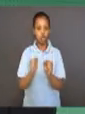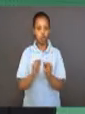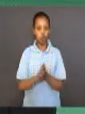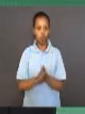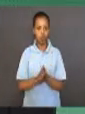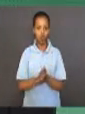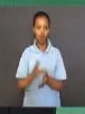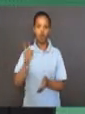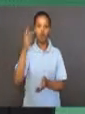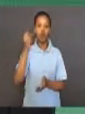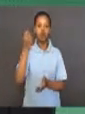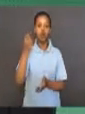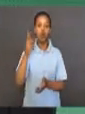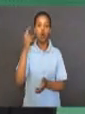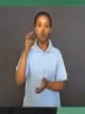photoautotrophs and